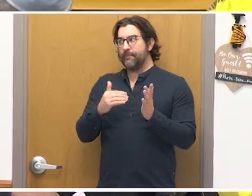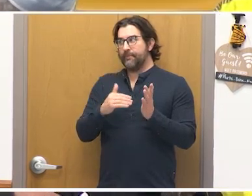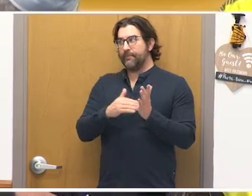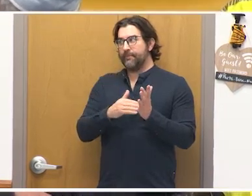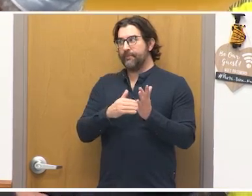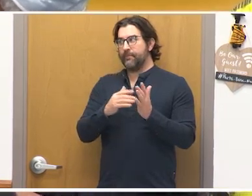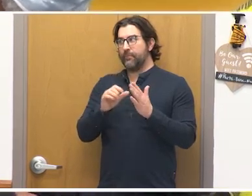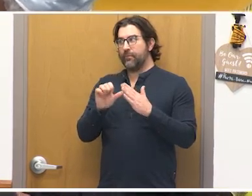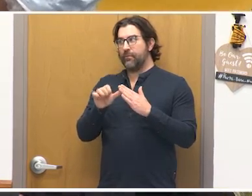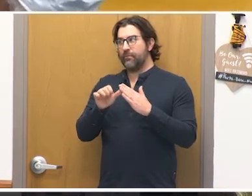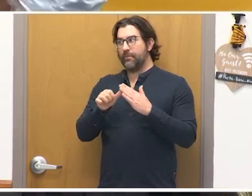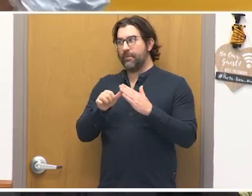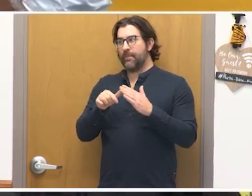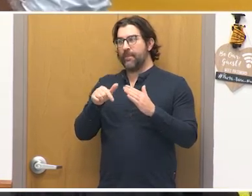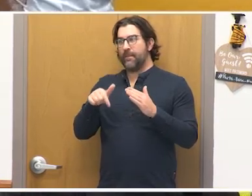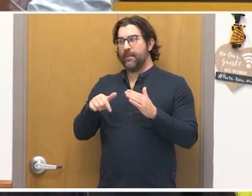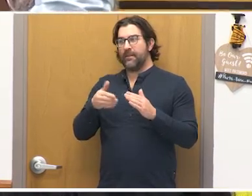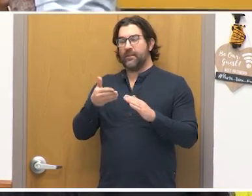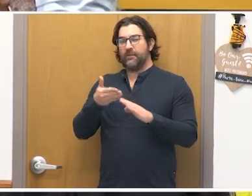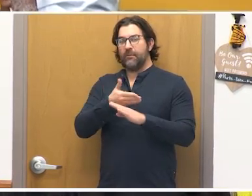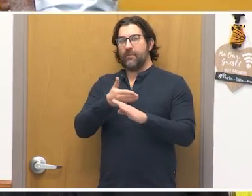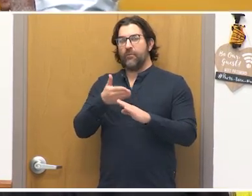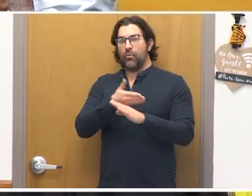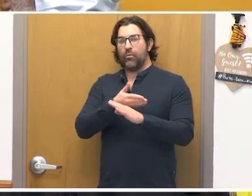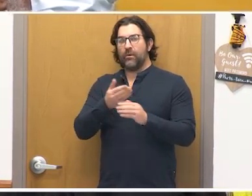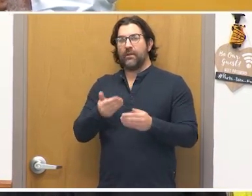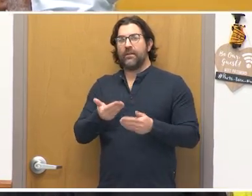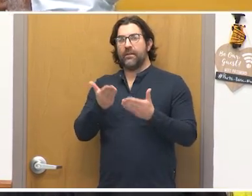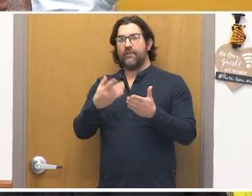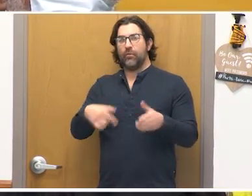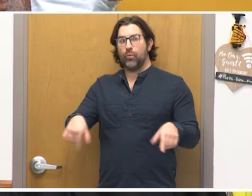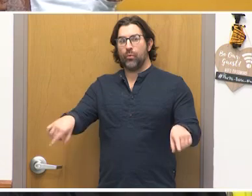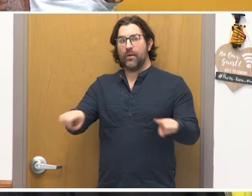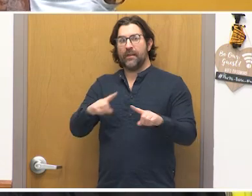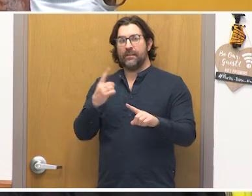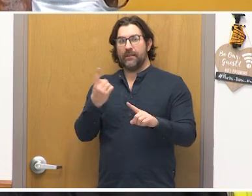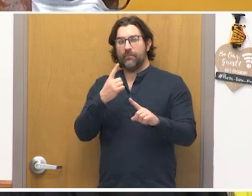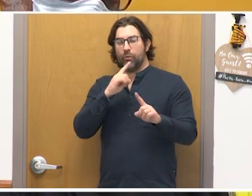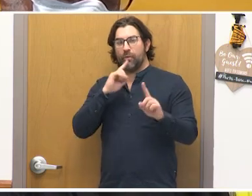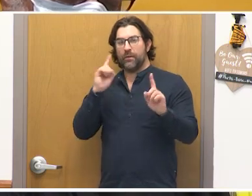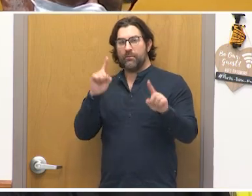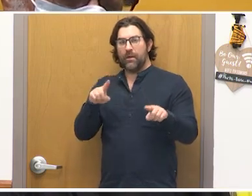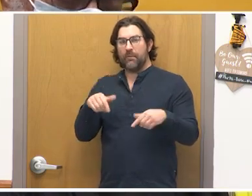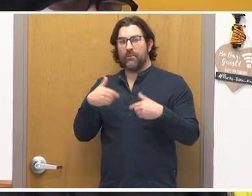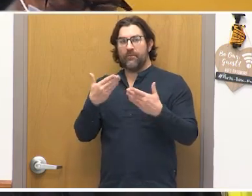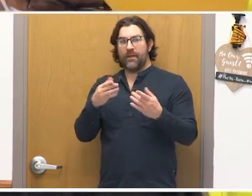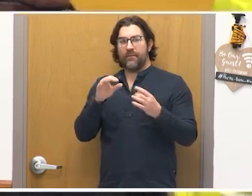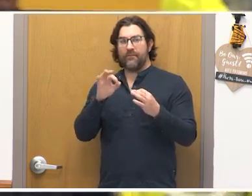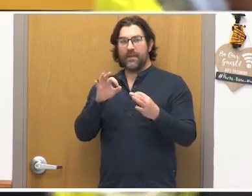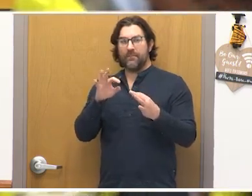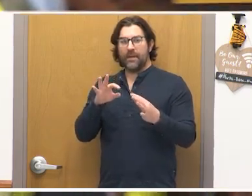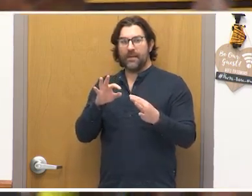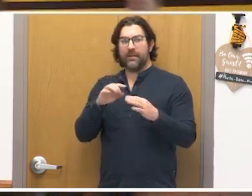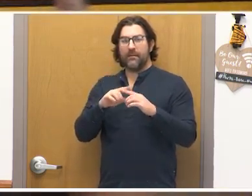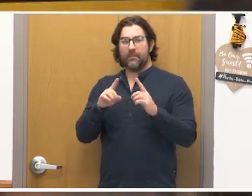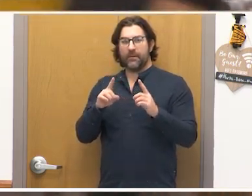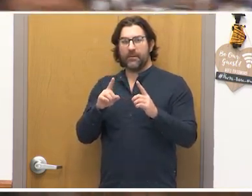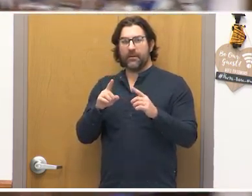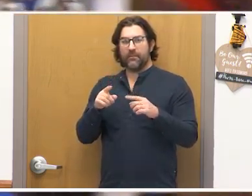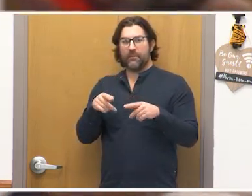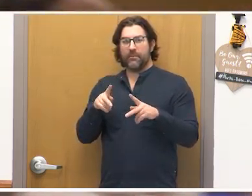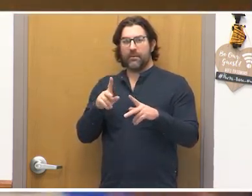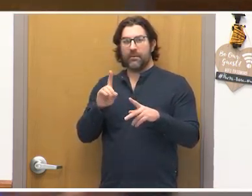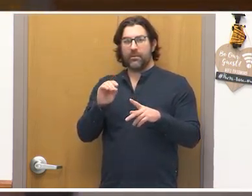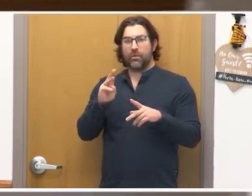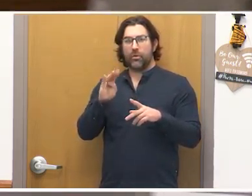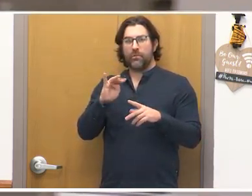like we've reiterated, this being preliminary is to give you all something to respond and provide feedback on. So, but I'll let Domi speak to the